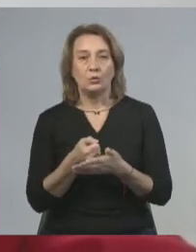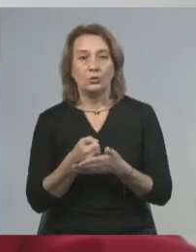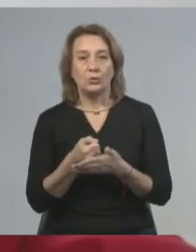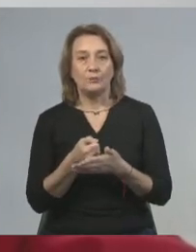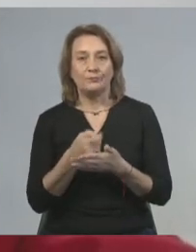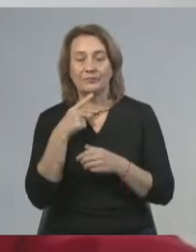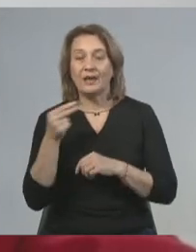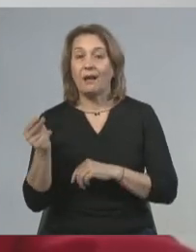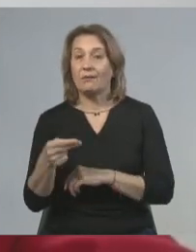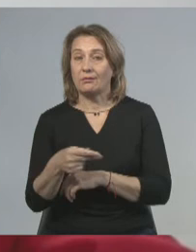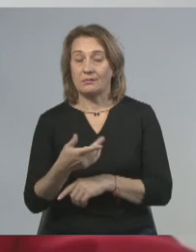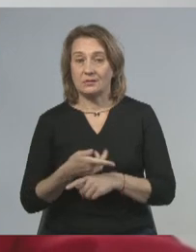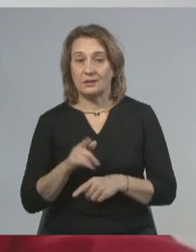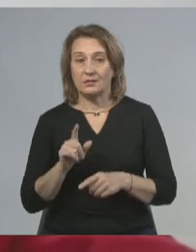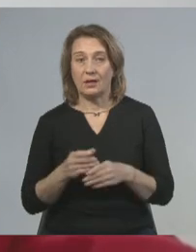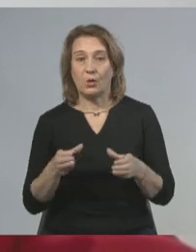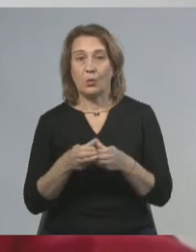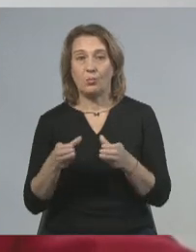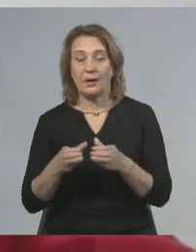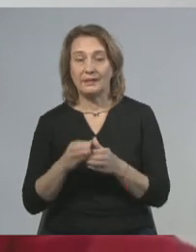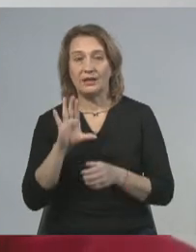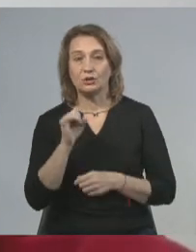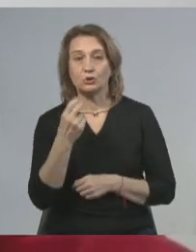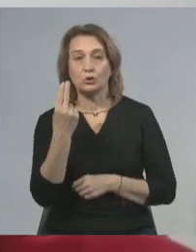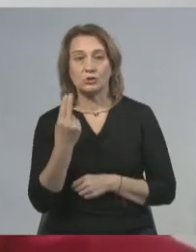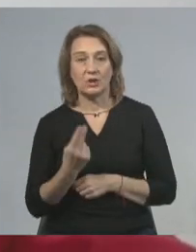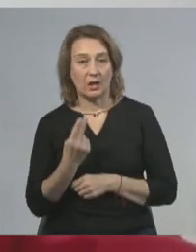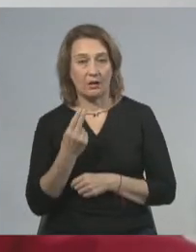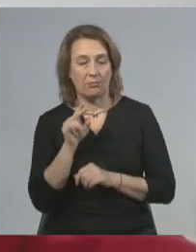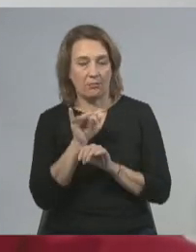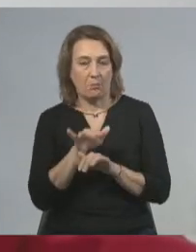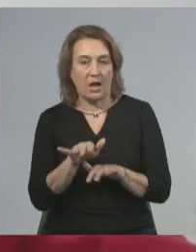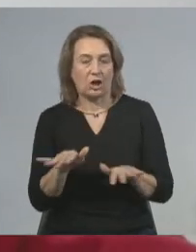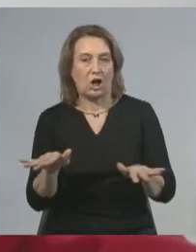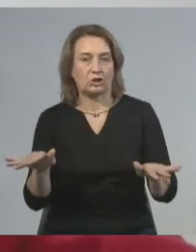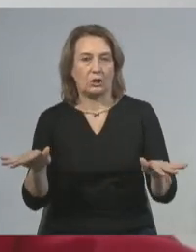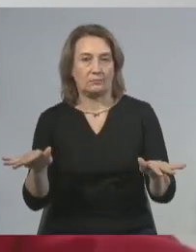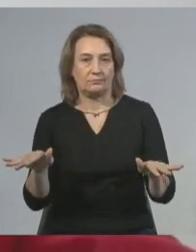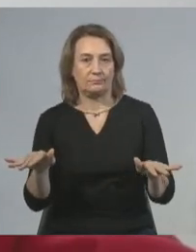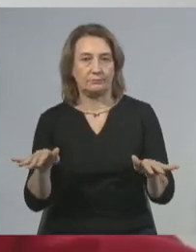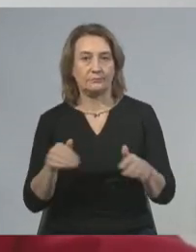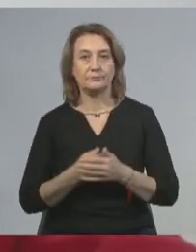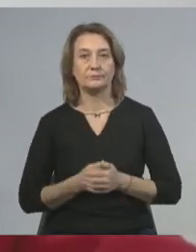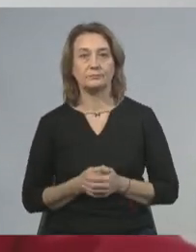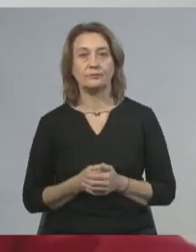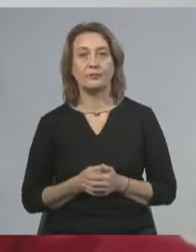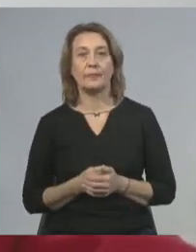as for the campaigning in social networks there are some changes